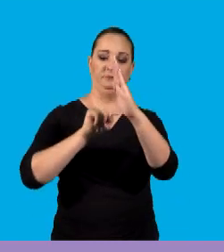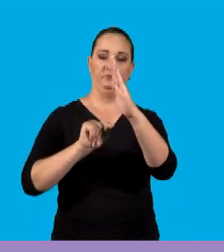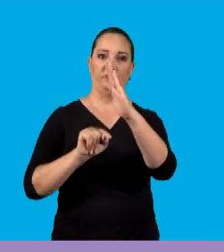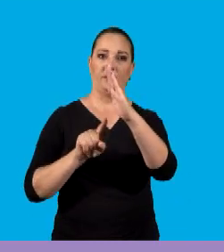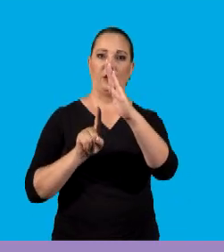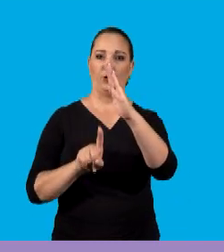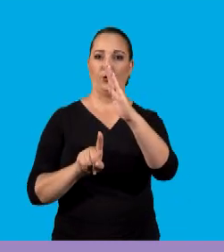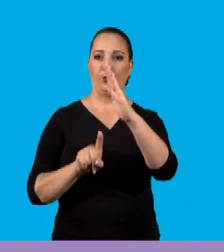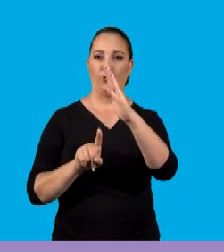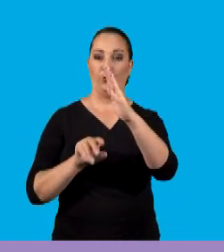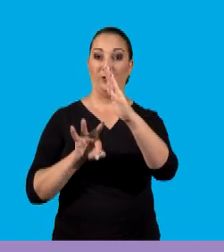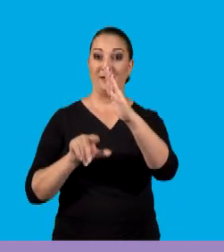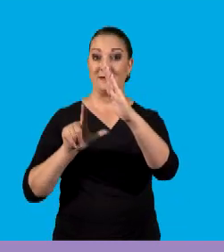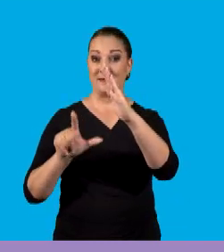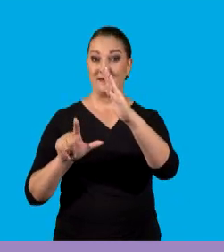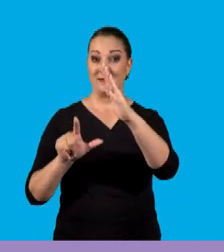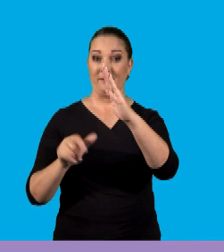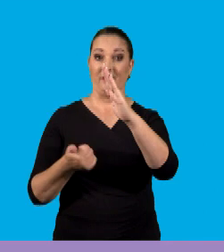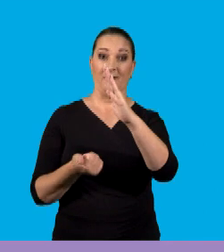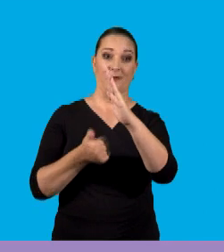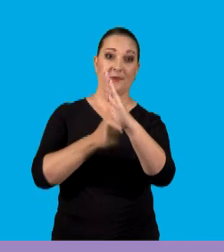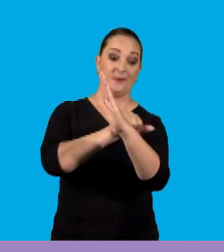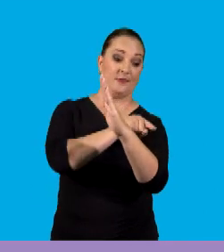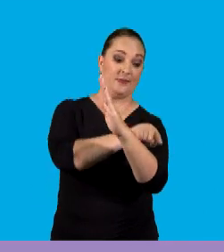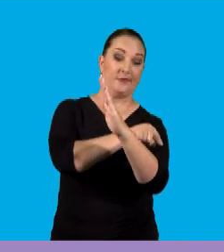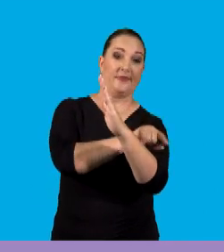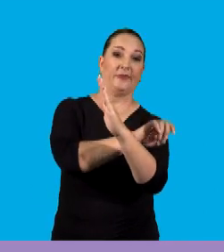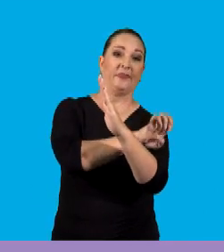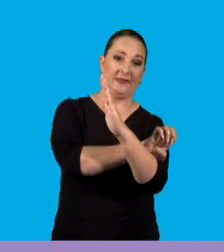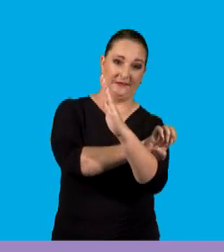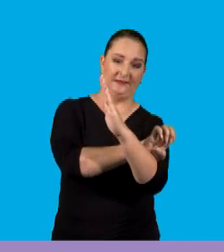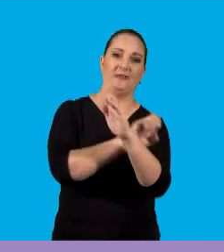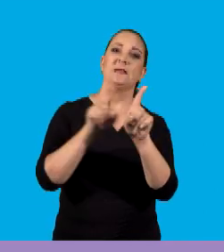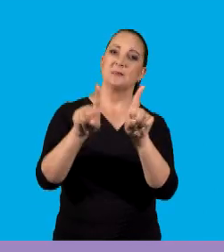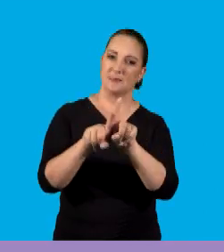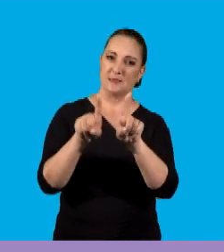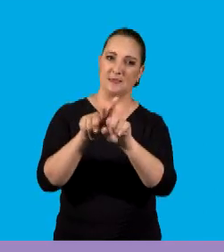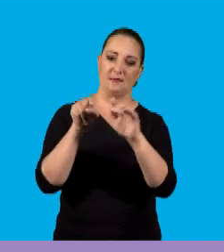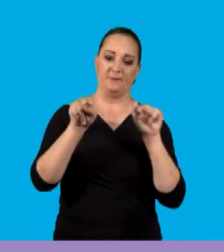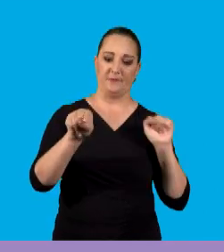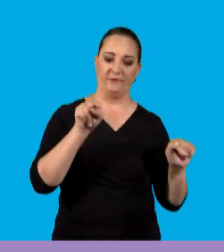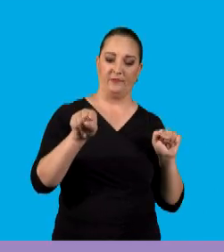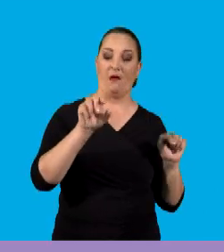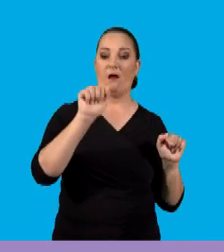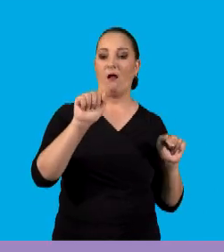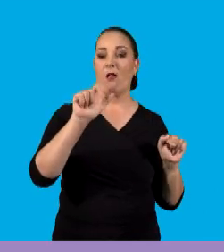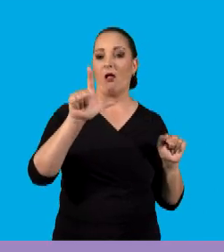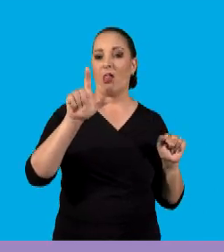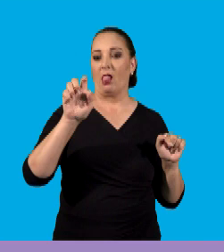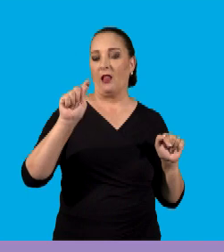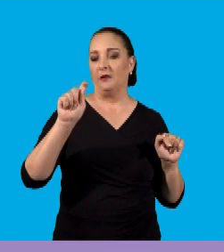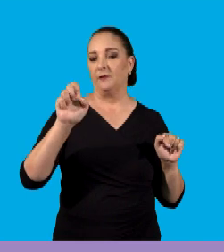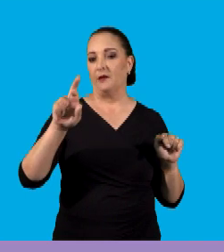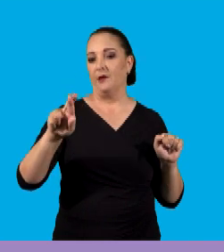angle C is 137, angle E is 137 as well, because they are